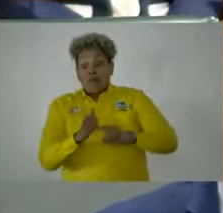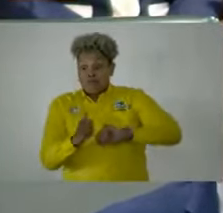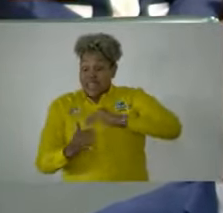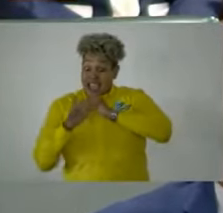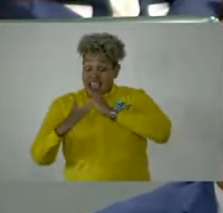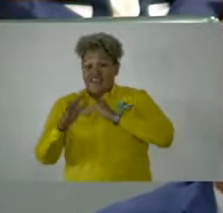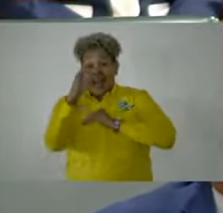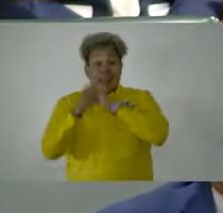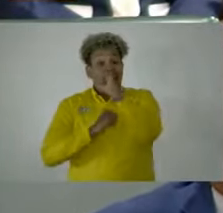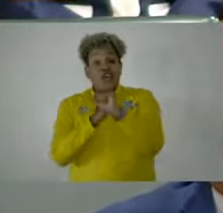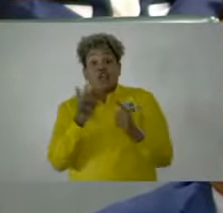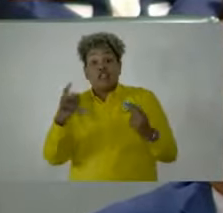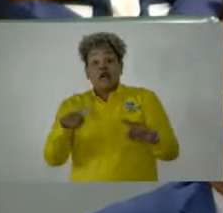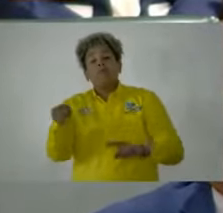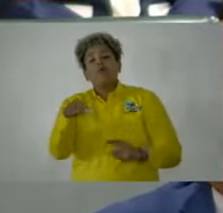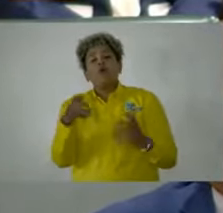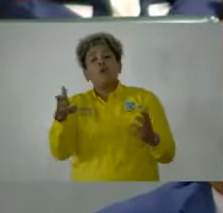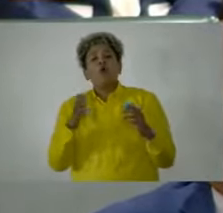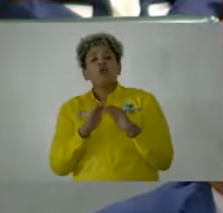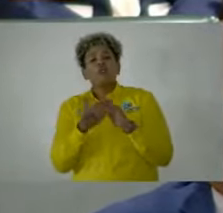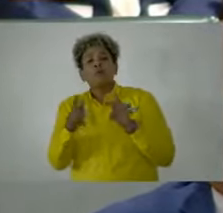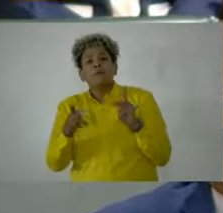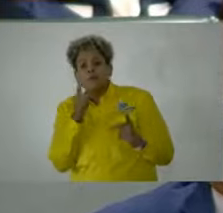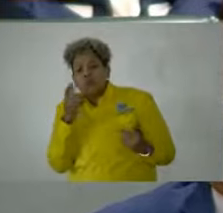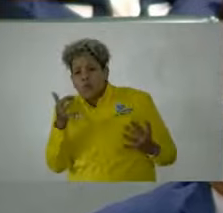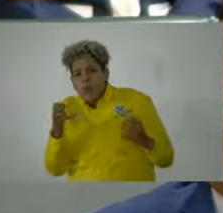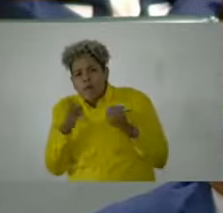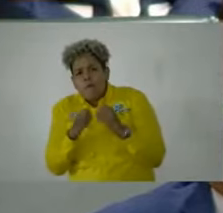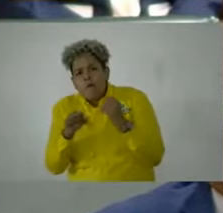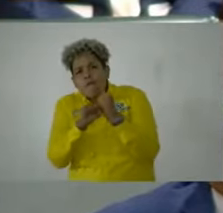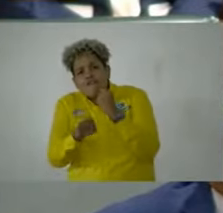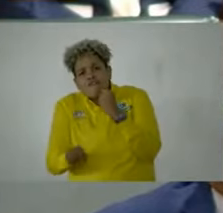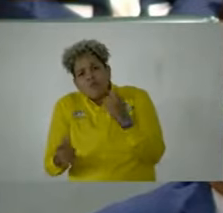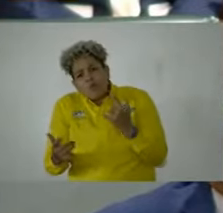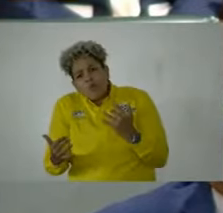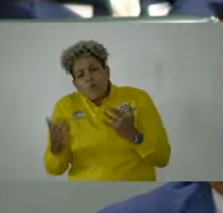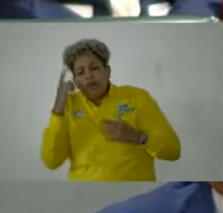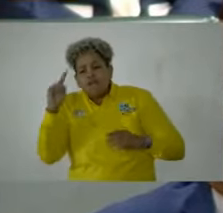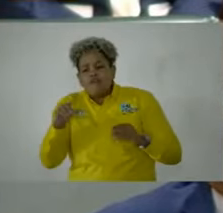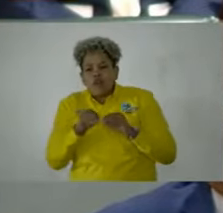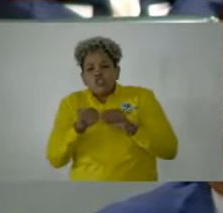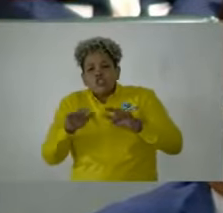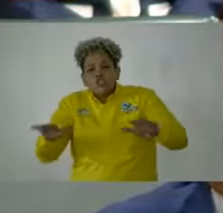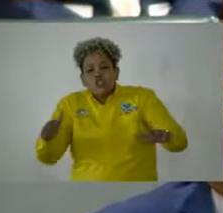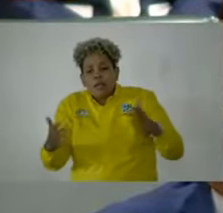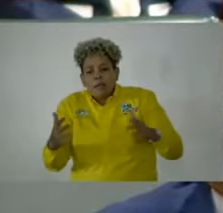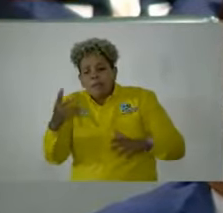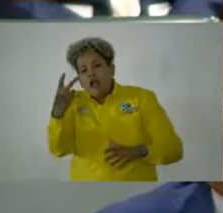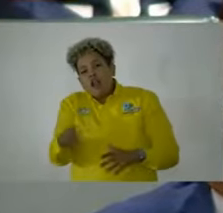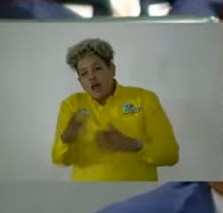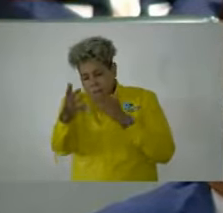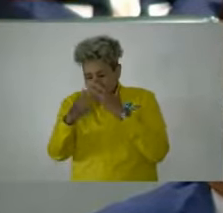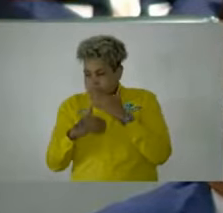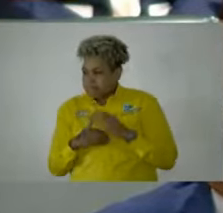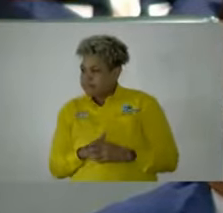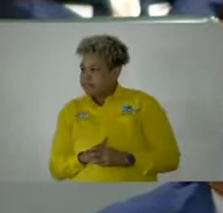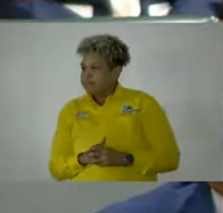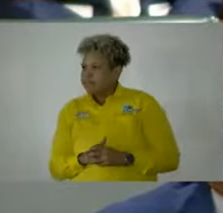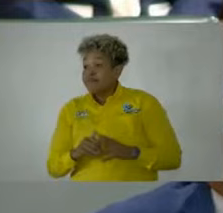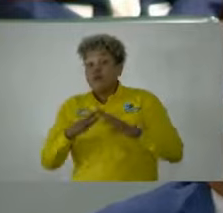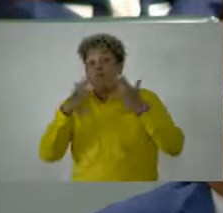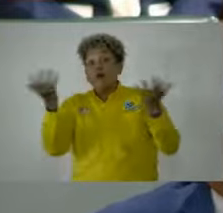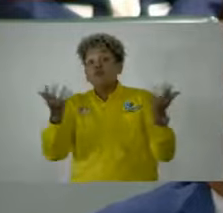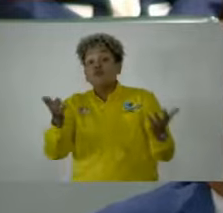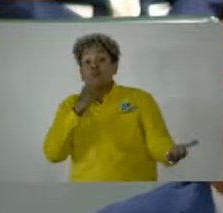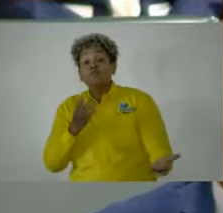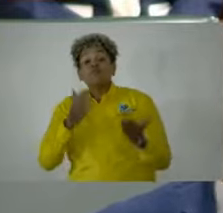After 8 years, they want Jamaicans to wait even longer for the trickle that might come. Much of what